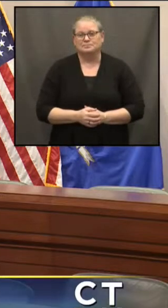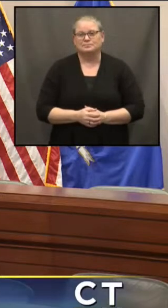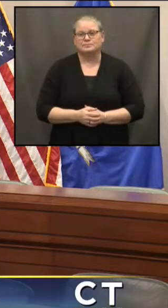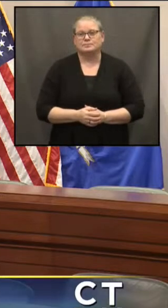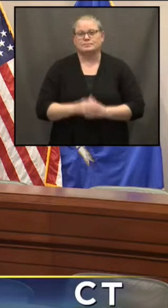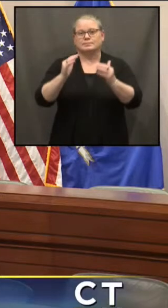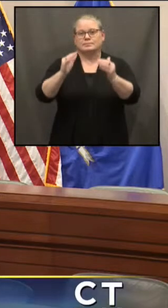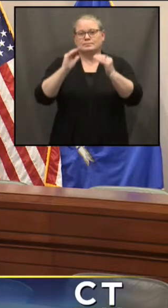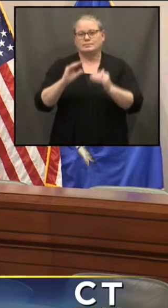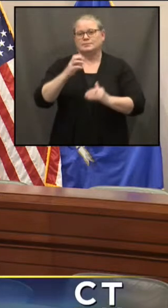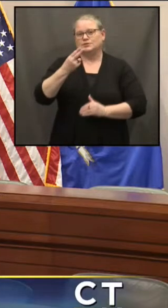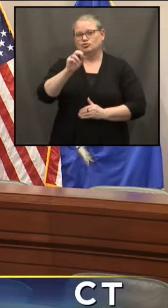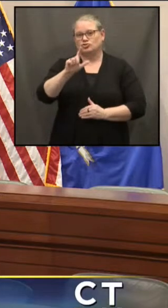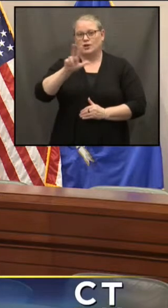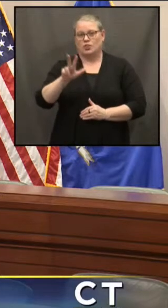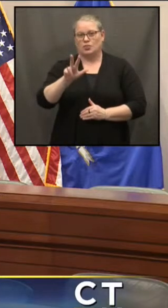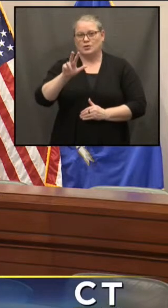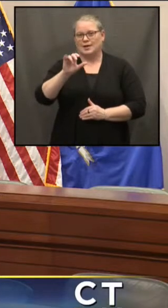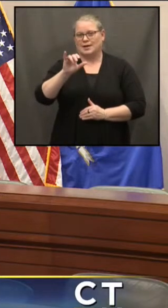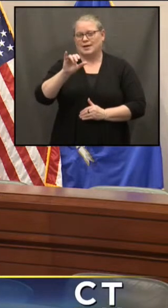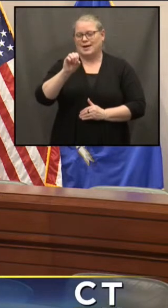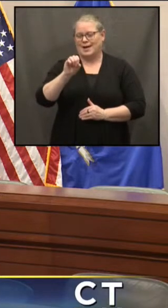Channel 3 Eyewitness News.